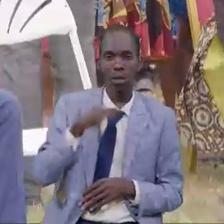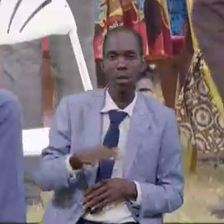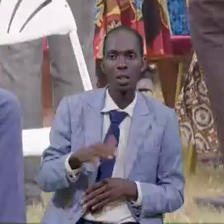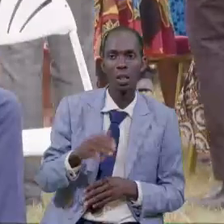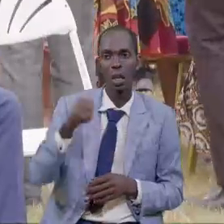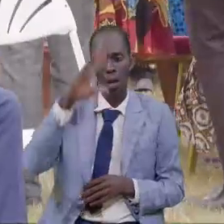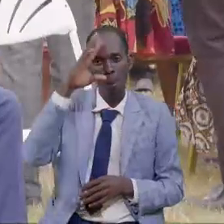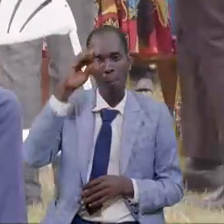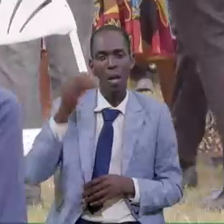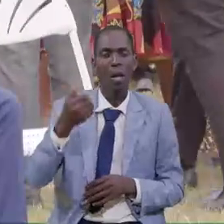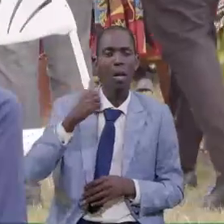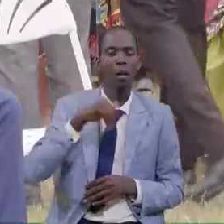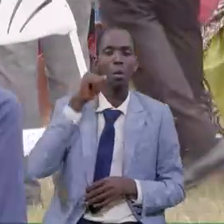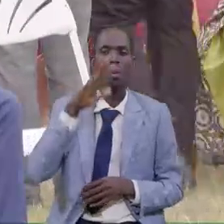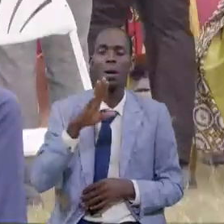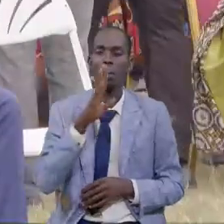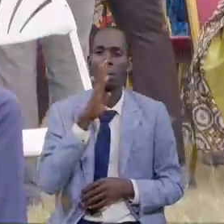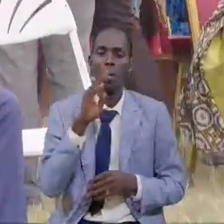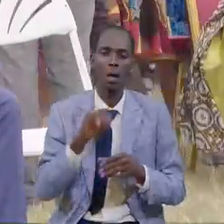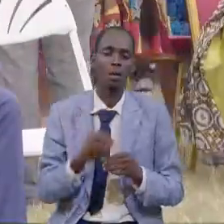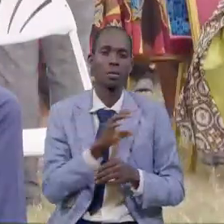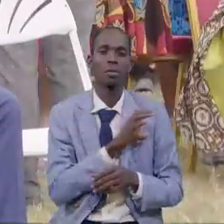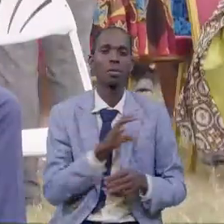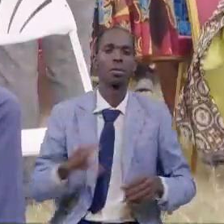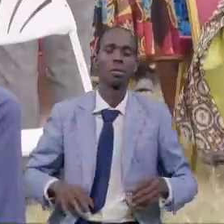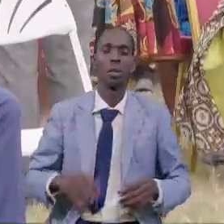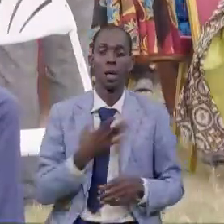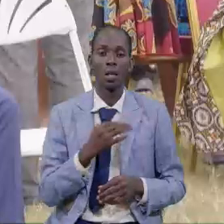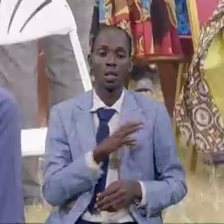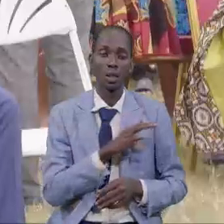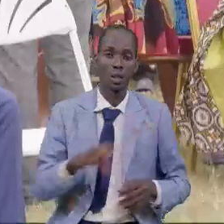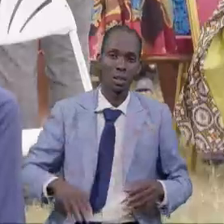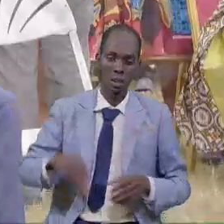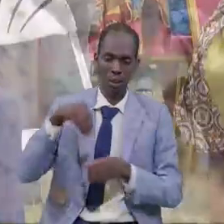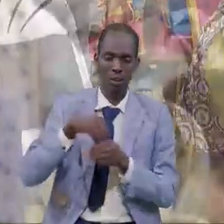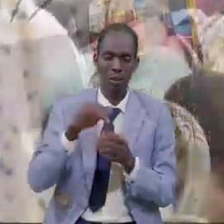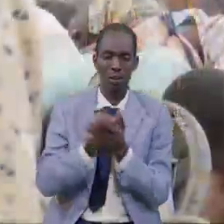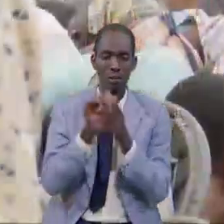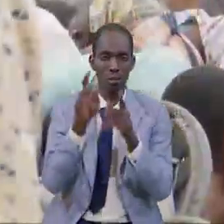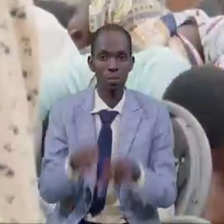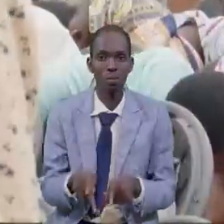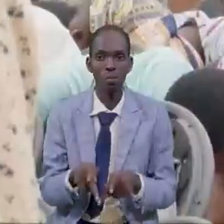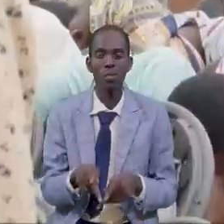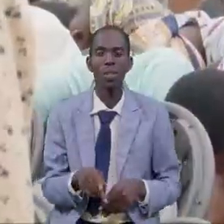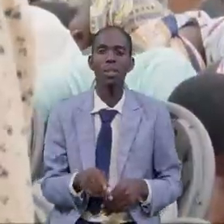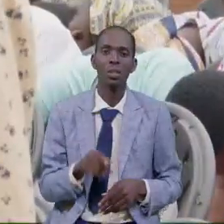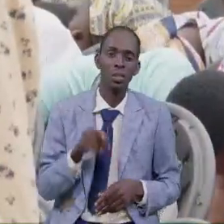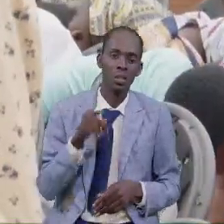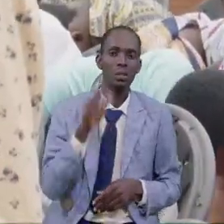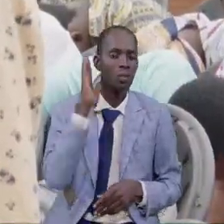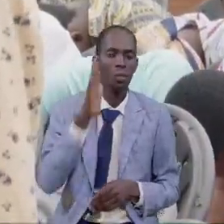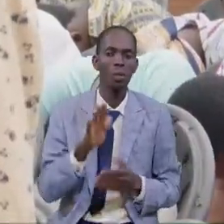be in Christ and Christ in him, be a new creature.